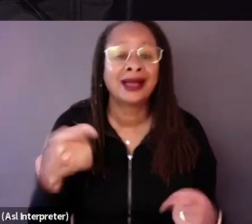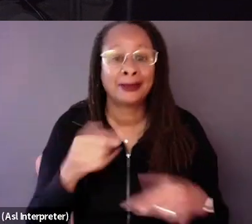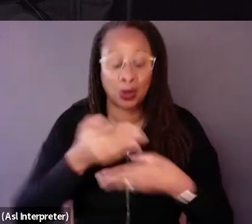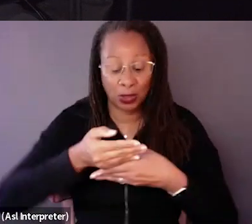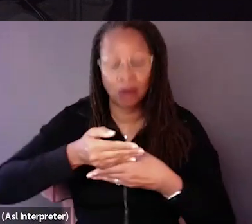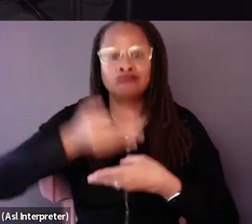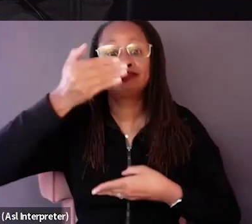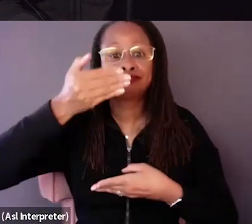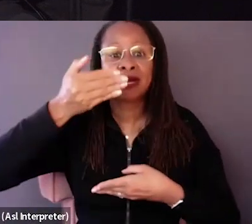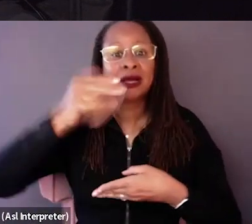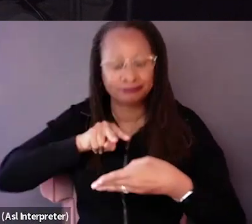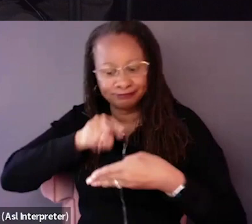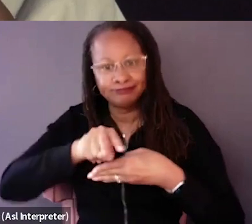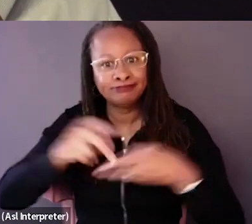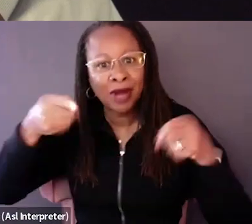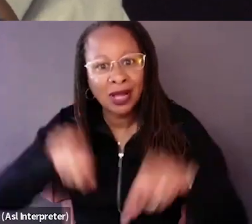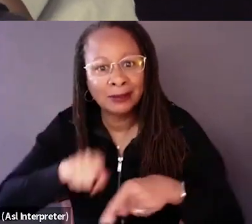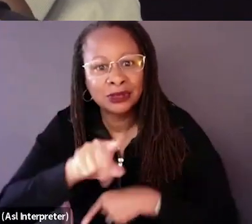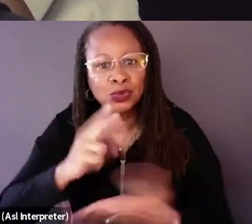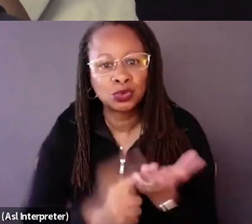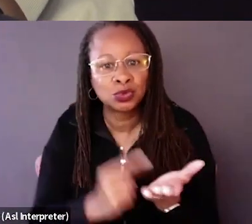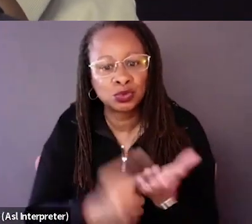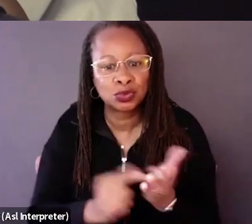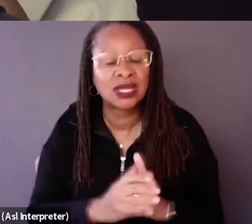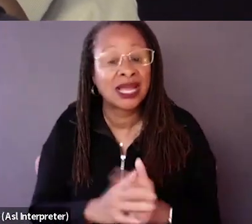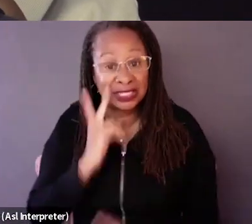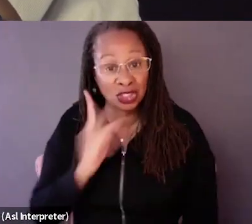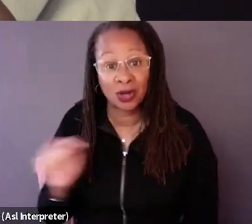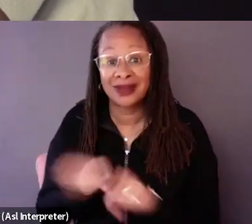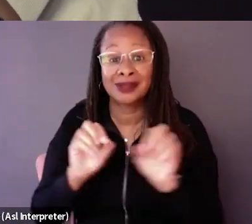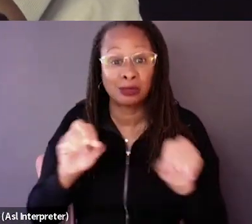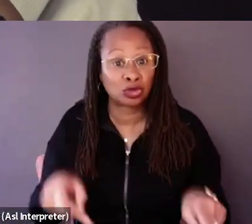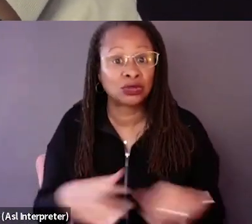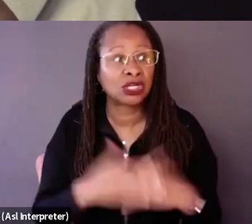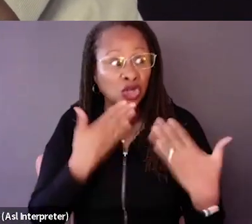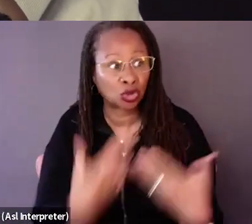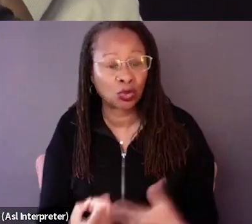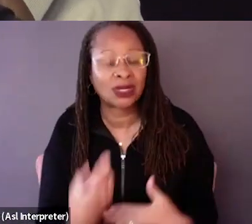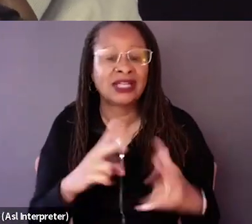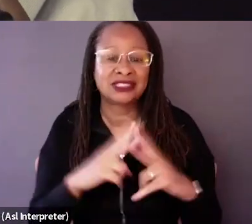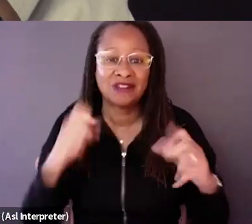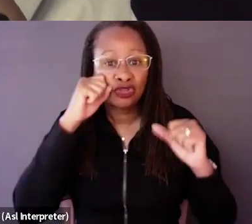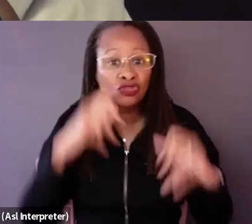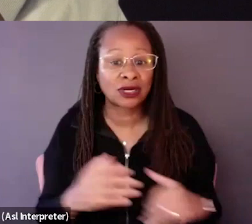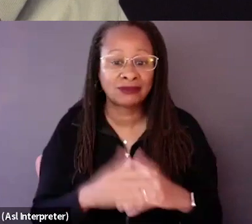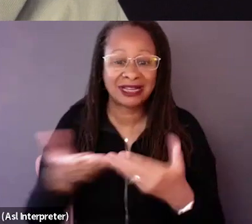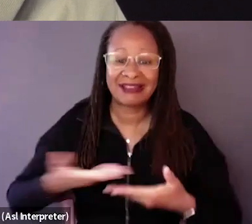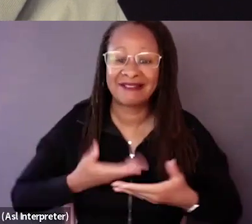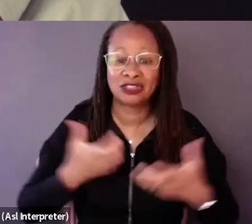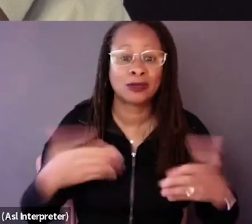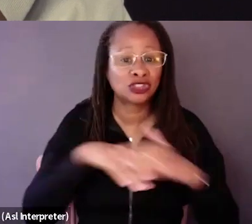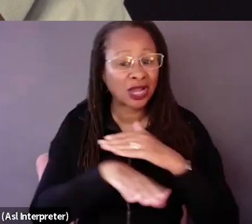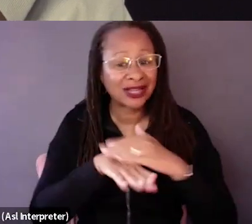well documented. He's a very well documented artist. He had been, he had a TV show. He was